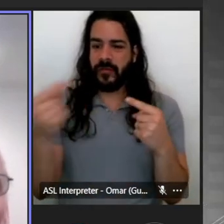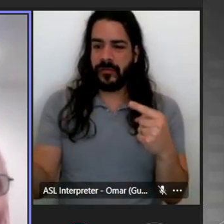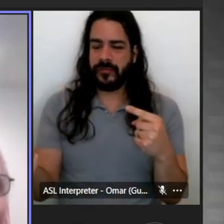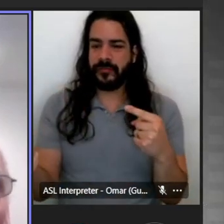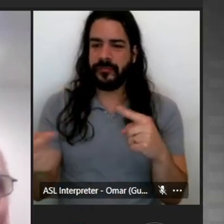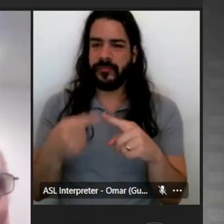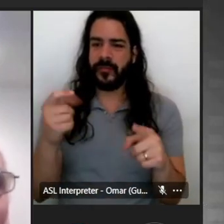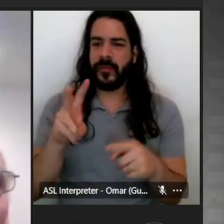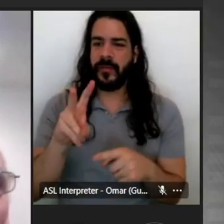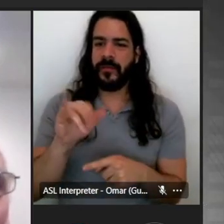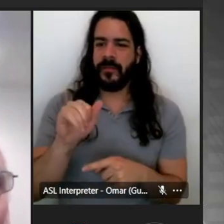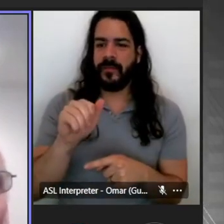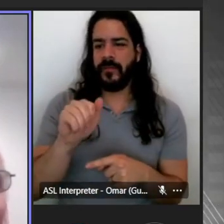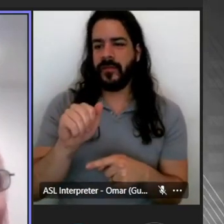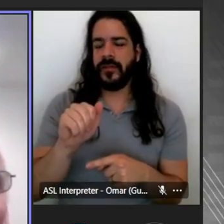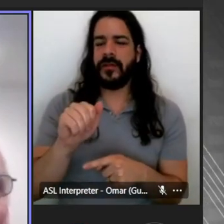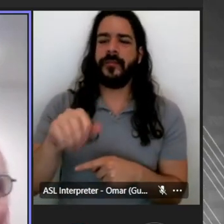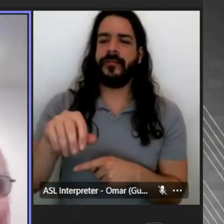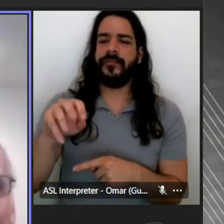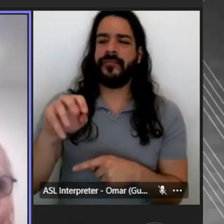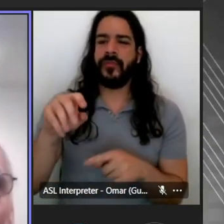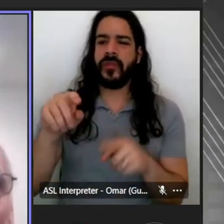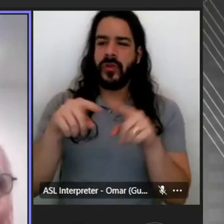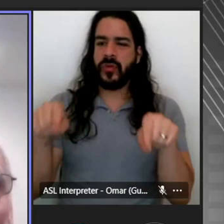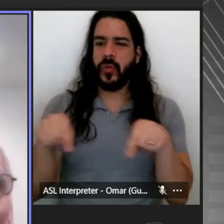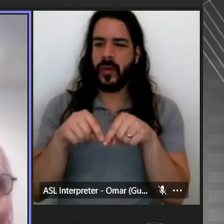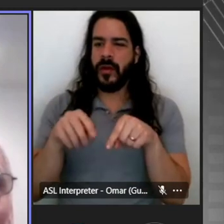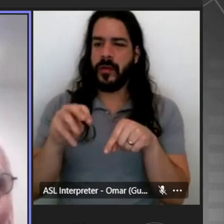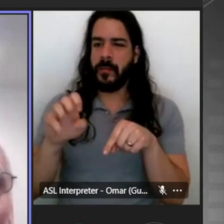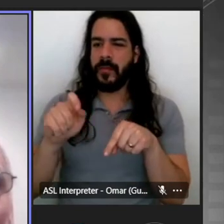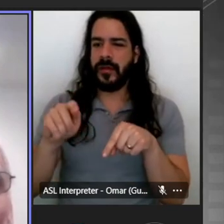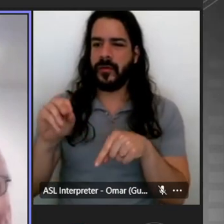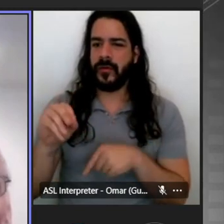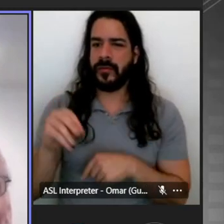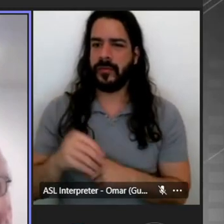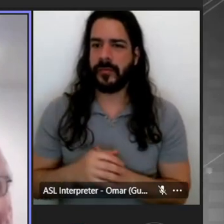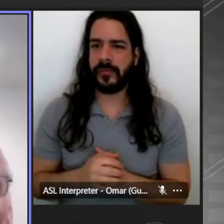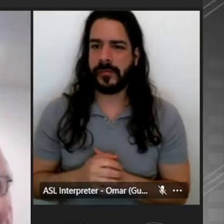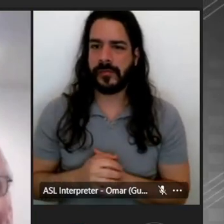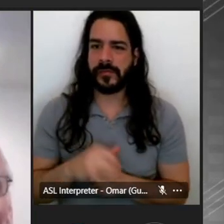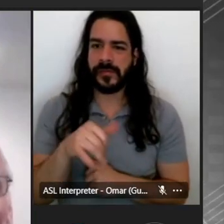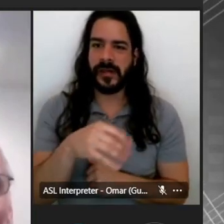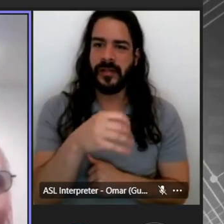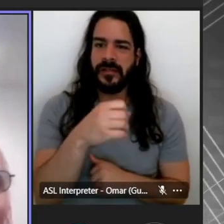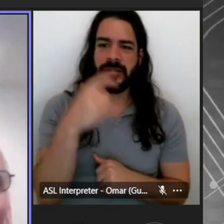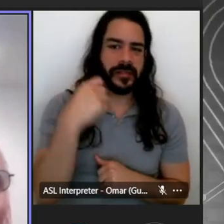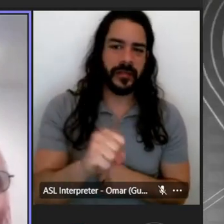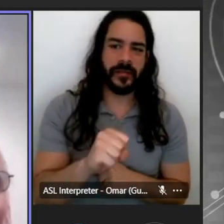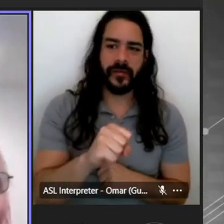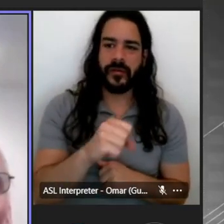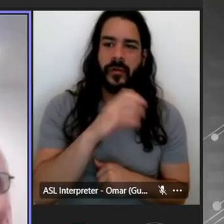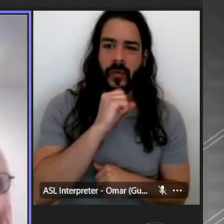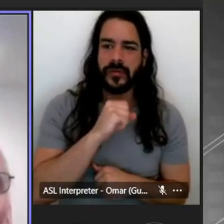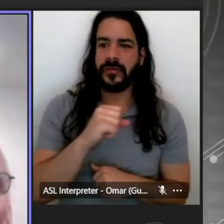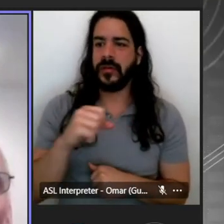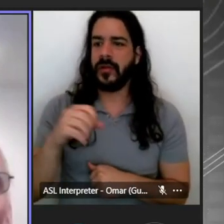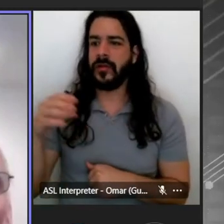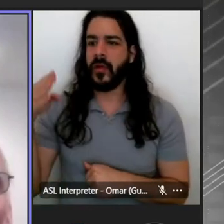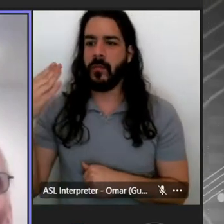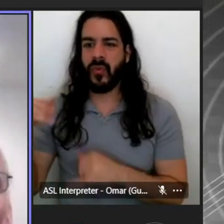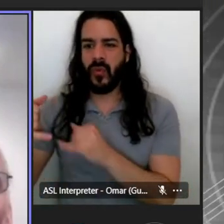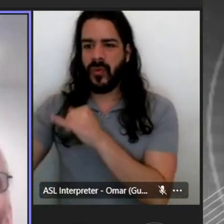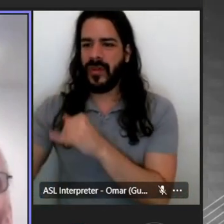from Virginia Square Metro, orange and silver. Few stops from Ross Lynn, blue